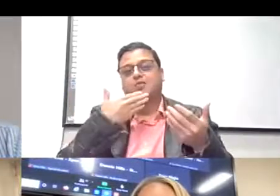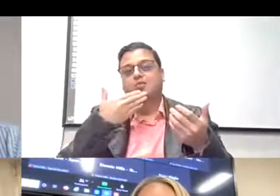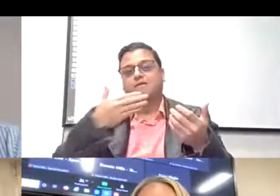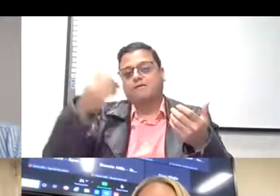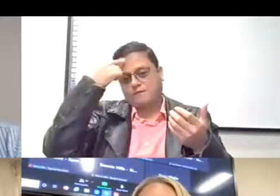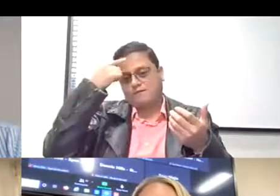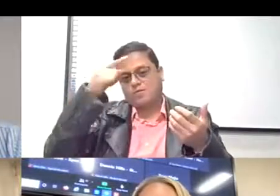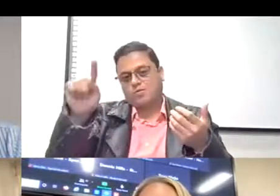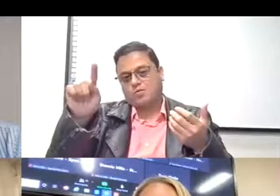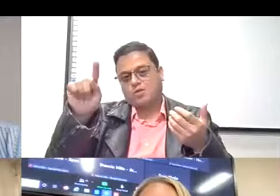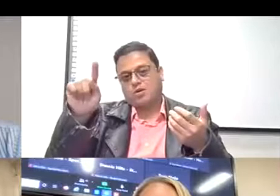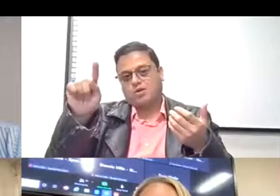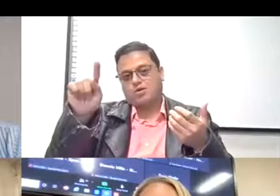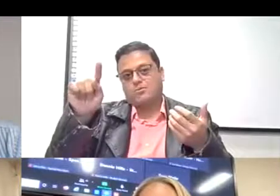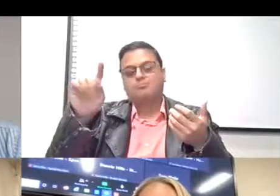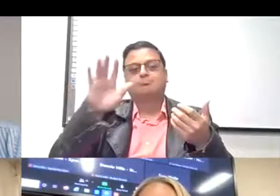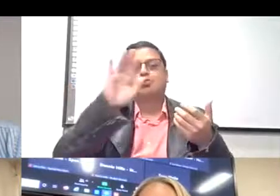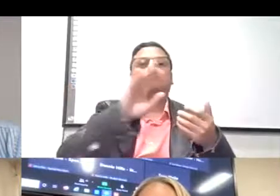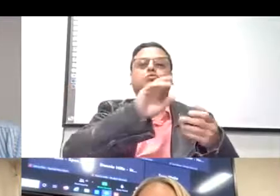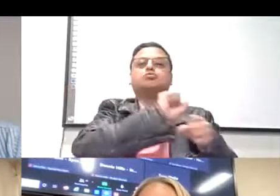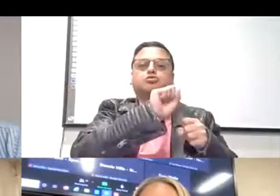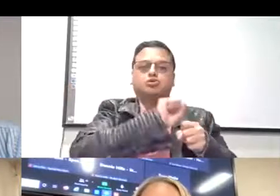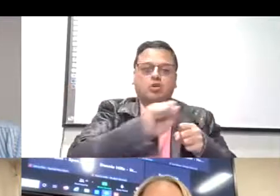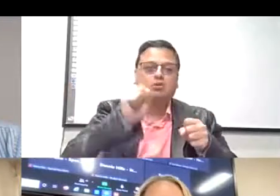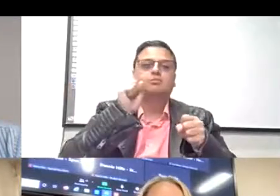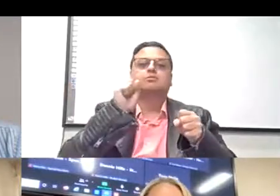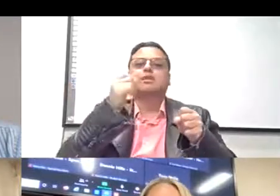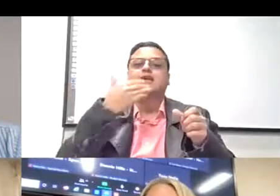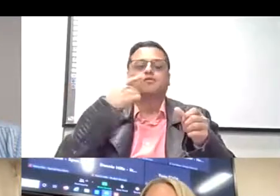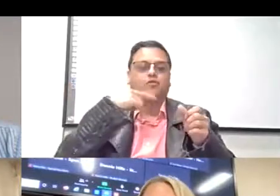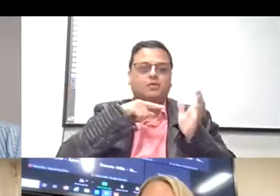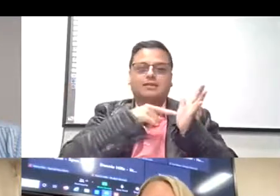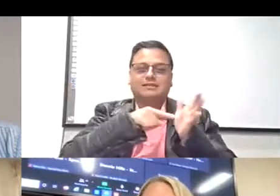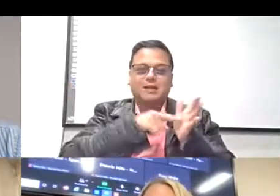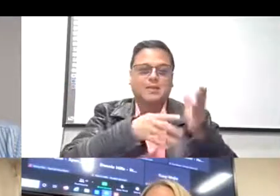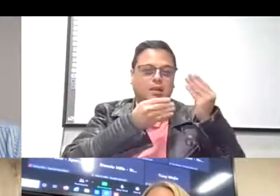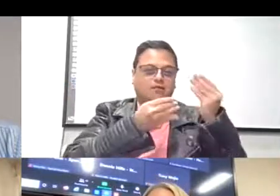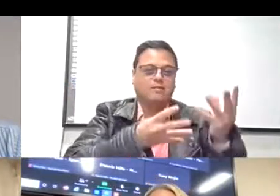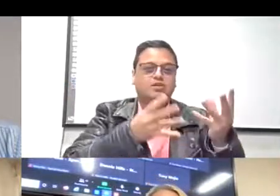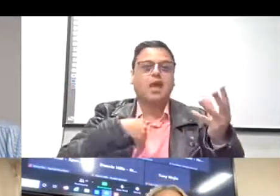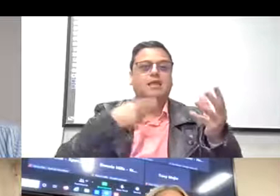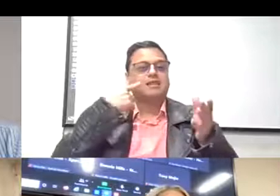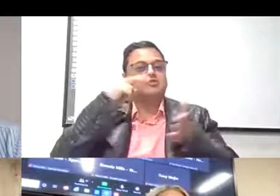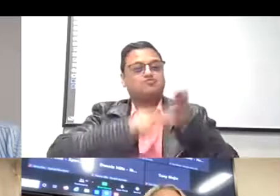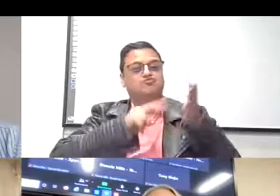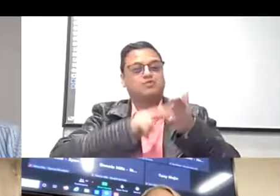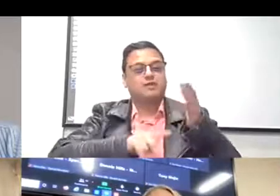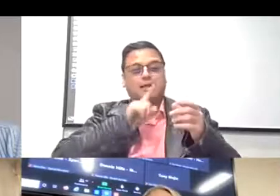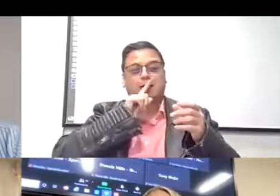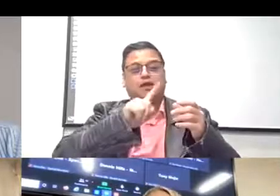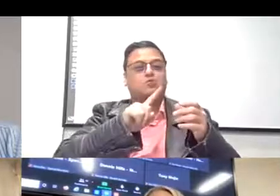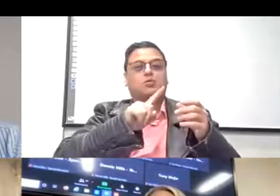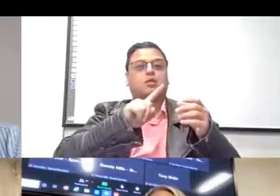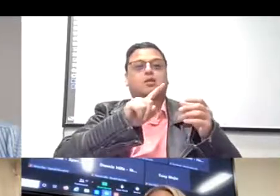the trades for bringing forward this sample template. I think going through the actual template, one